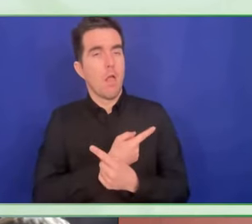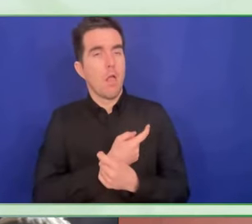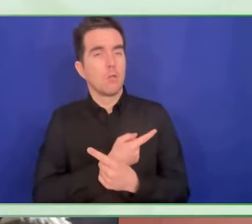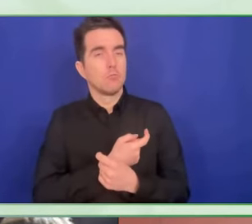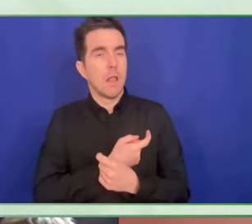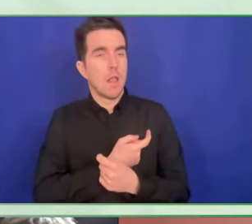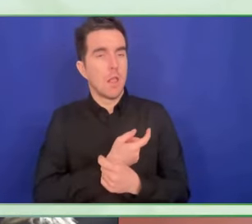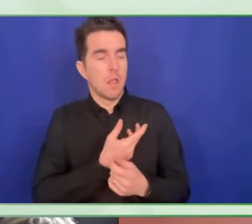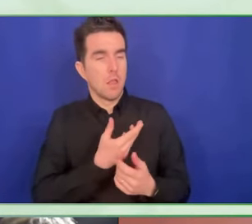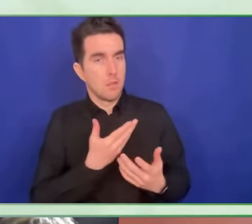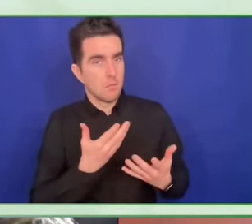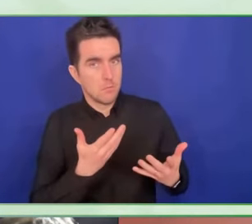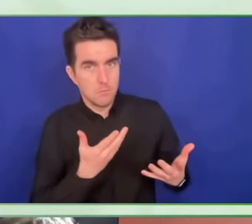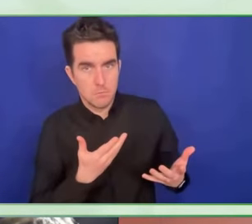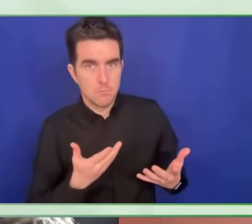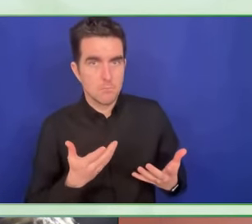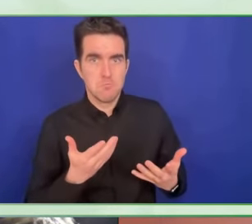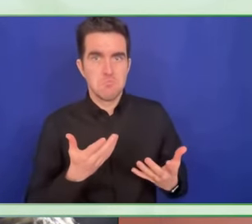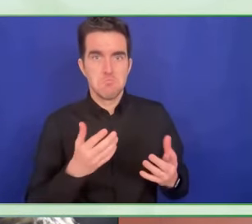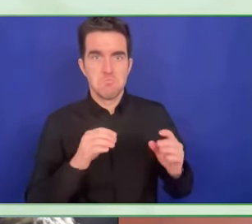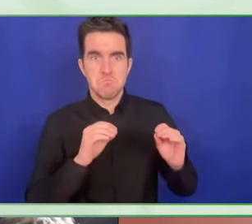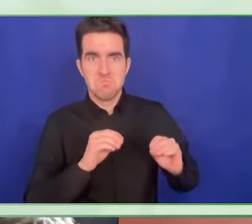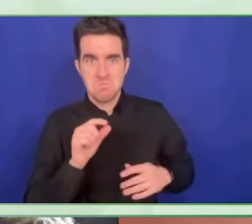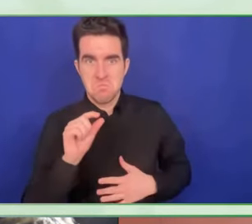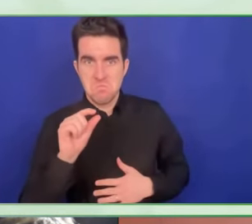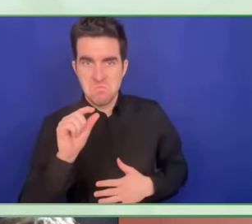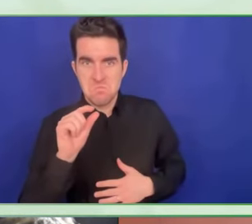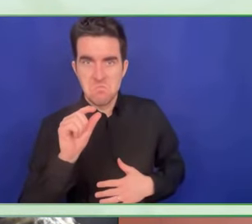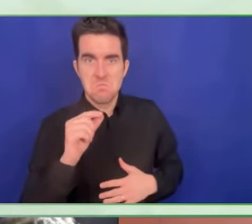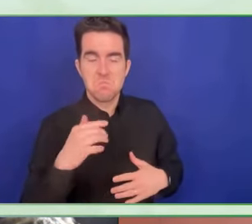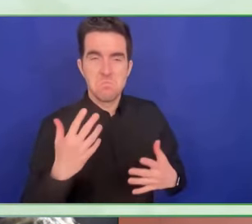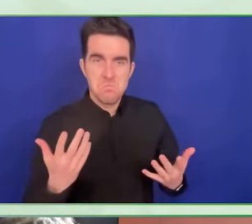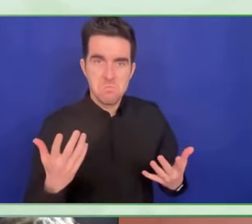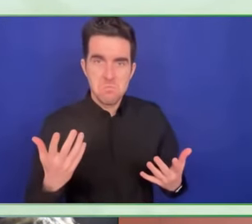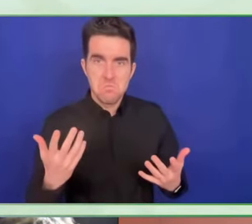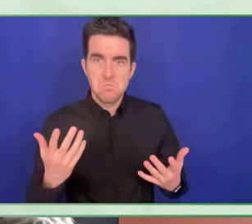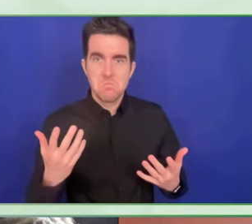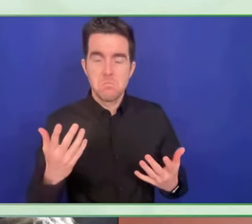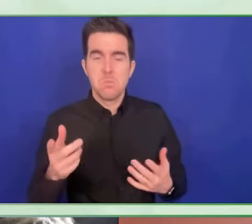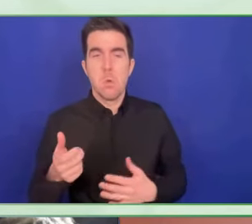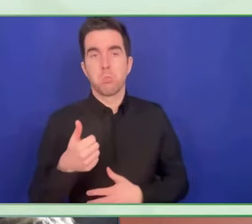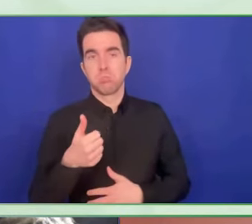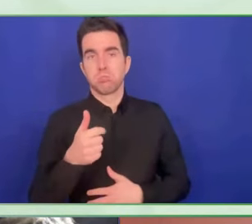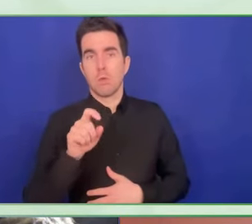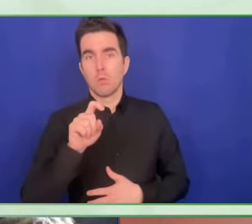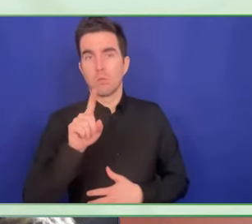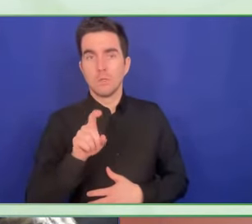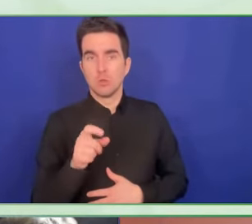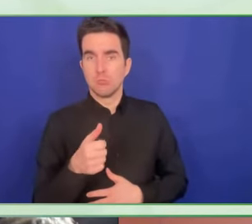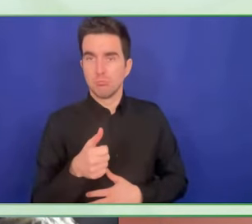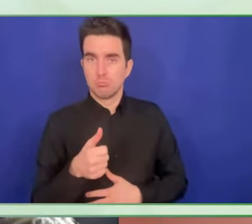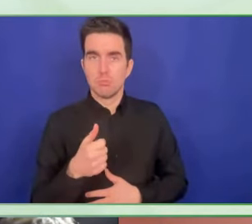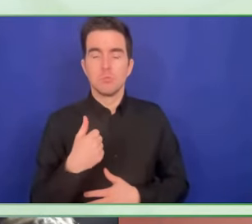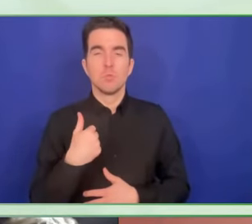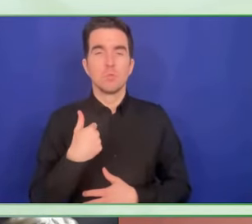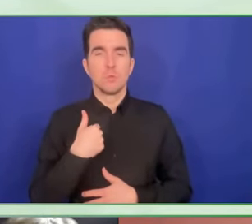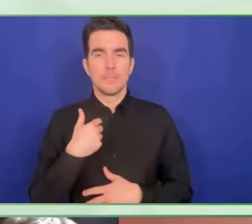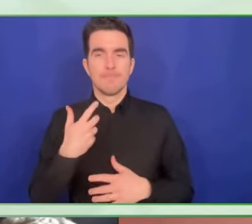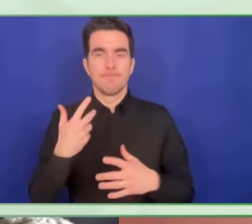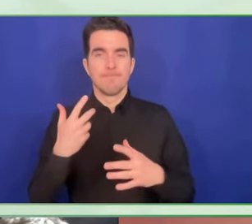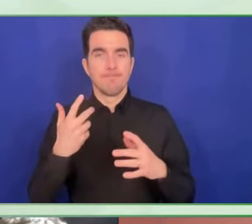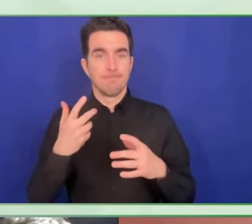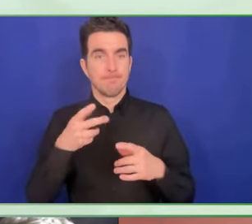the organizations, I assure you, but I'm gonna turn it to my panelists to talk about that.